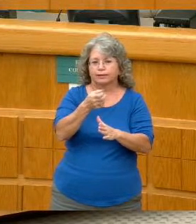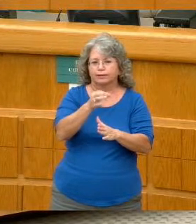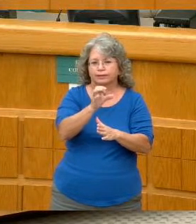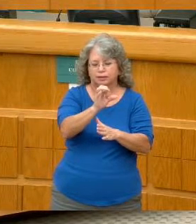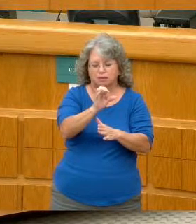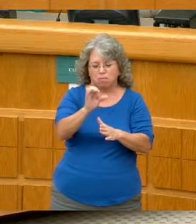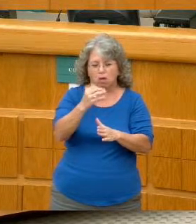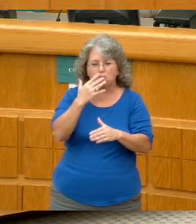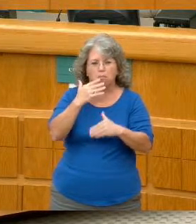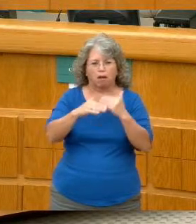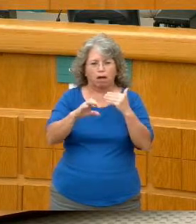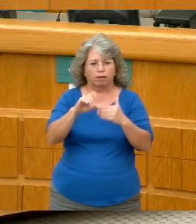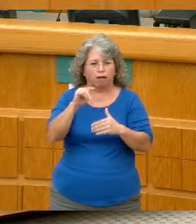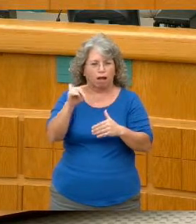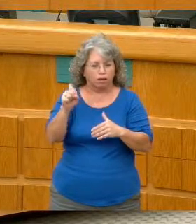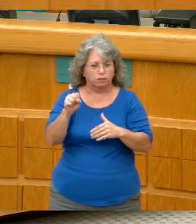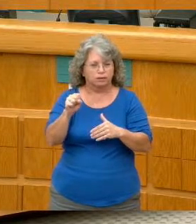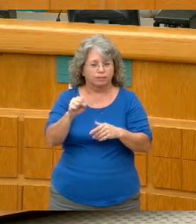in this particular baby,